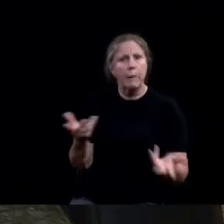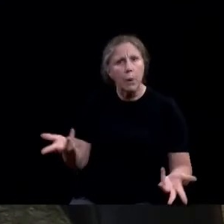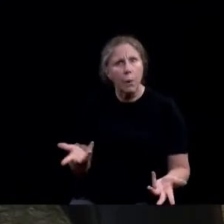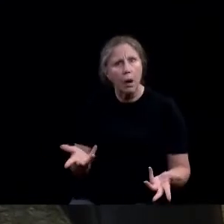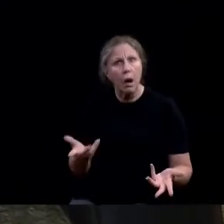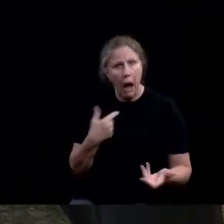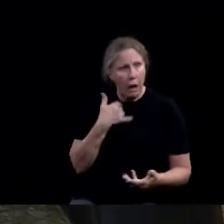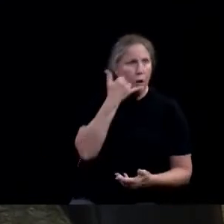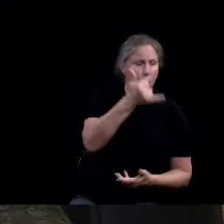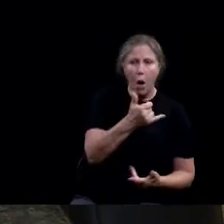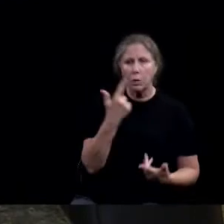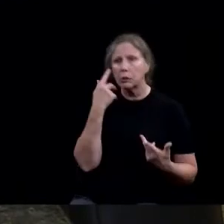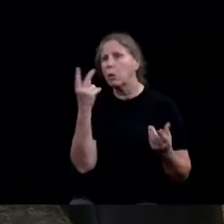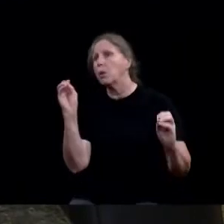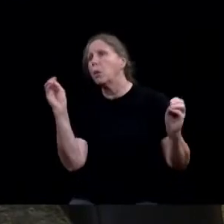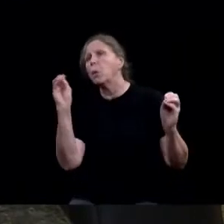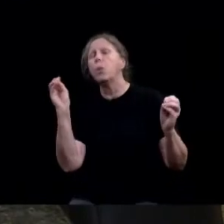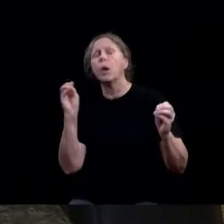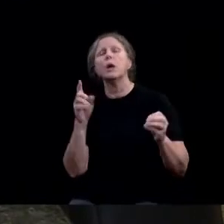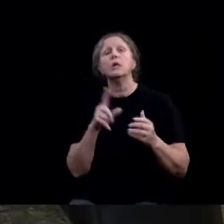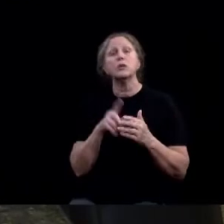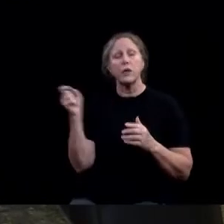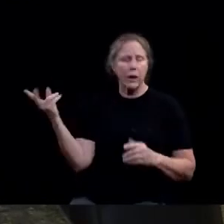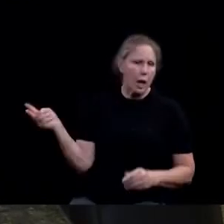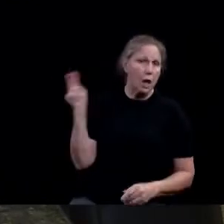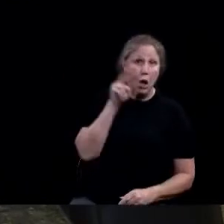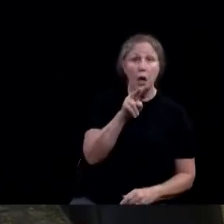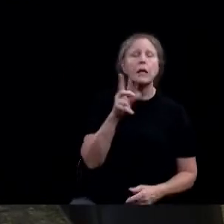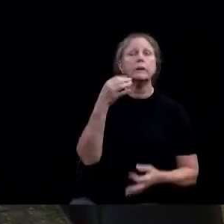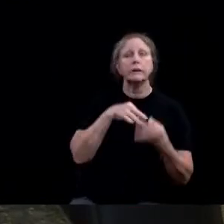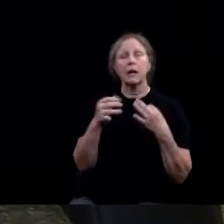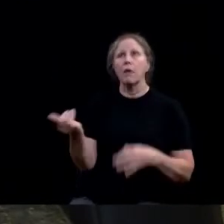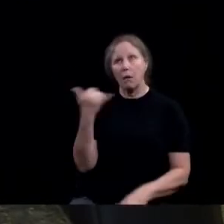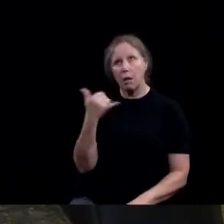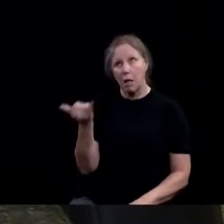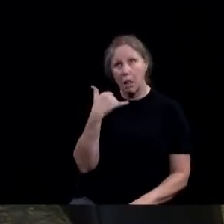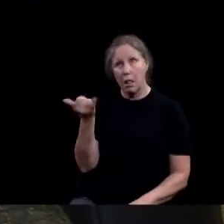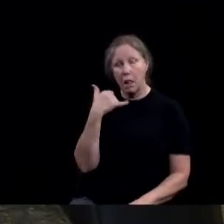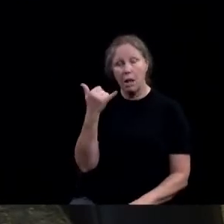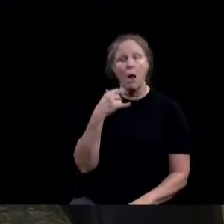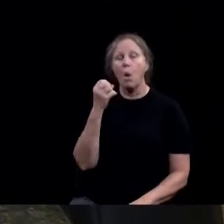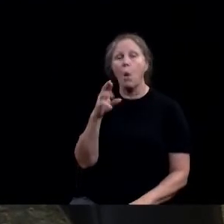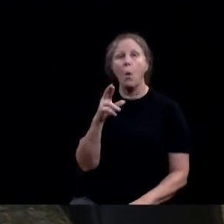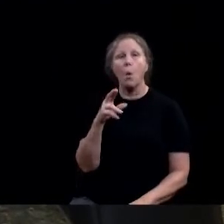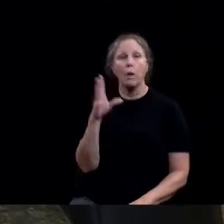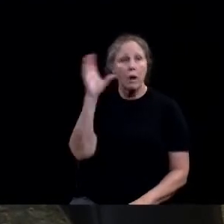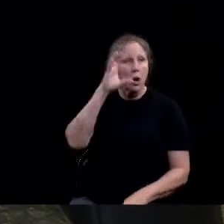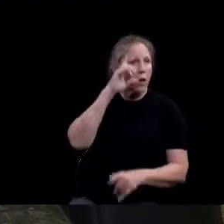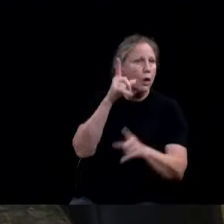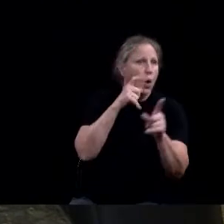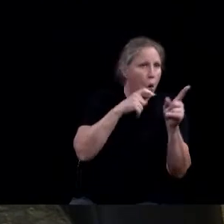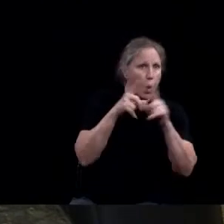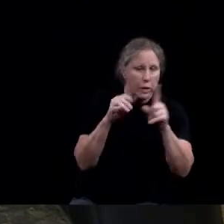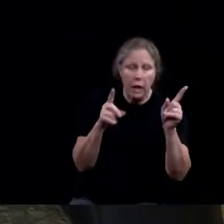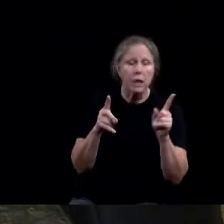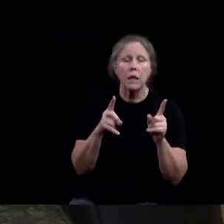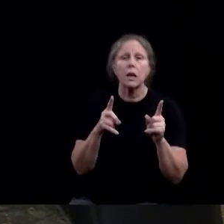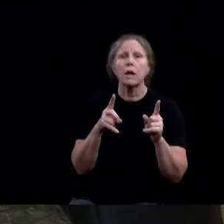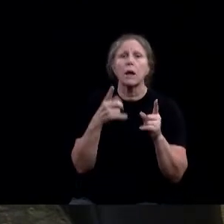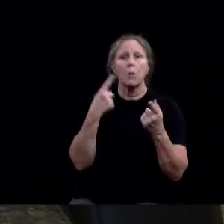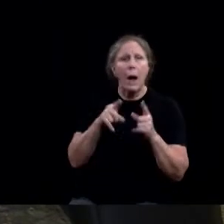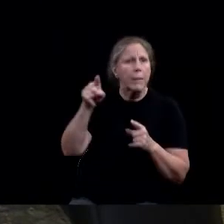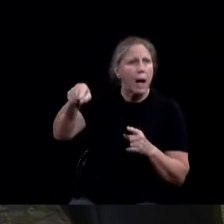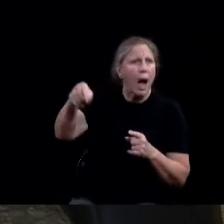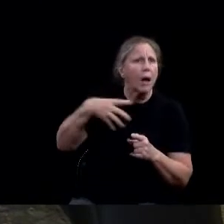tool instead of having to track down a member of the code enforcement team to see what happened on the case they called in at